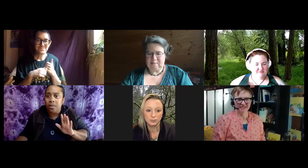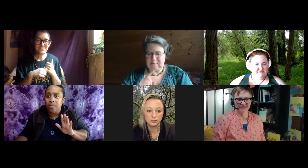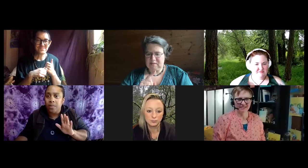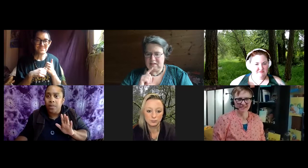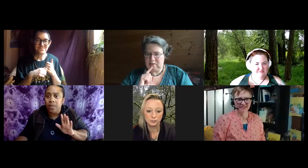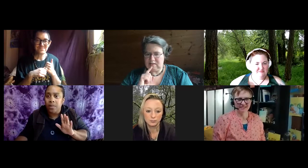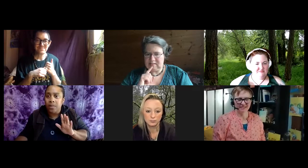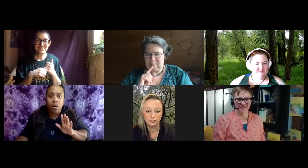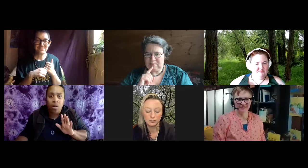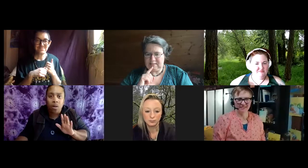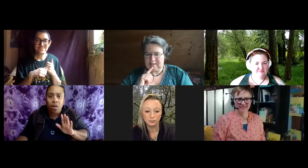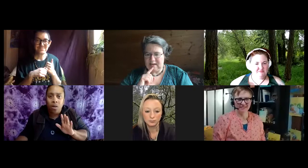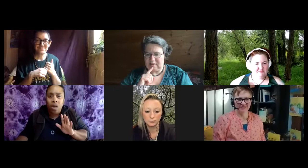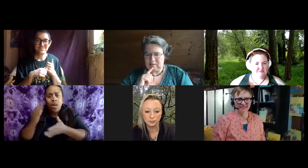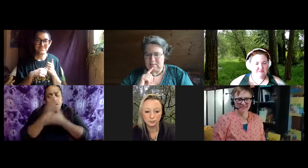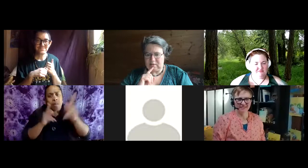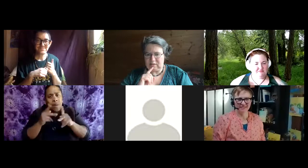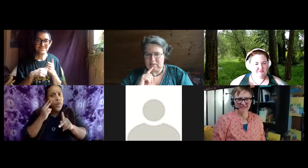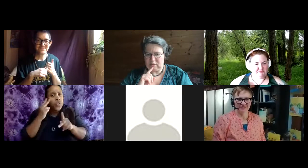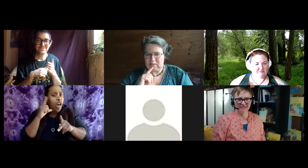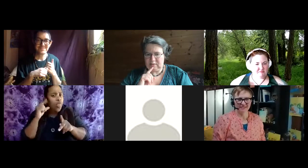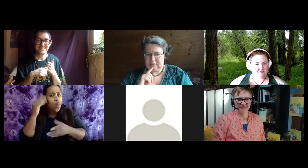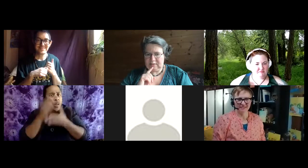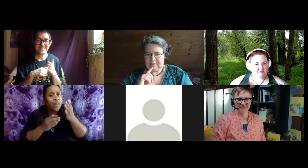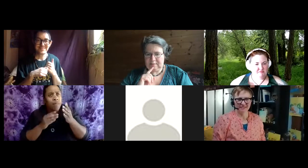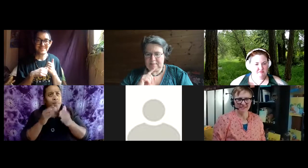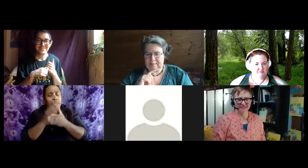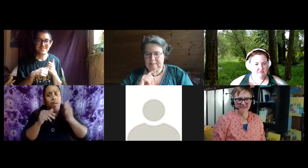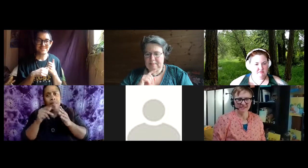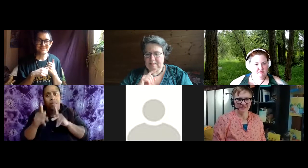Yeah, some people saw Thorne and some people did not. So I'm not quite sure.